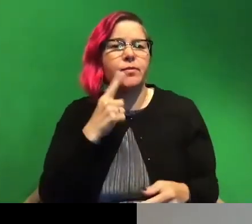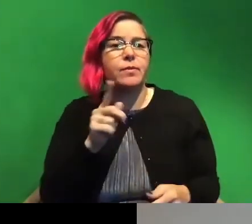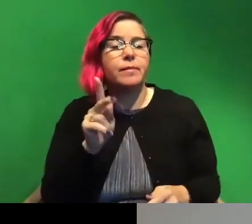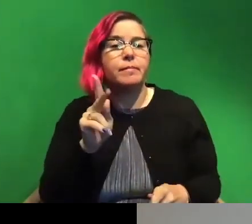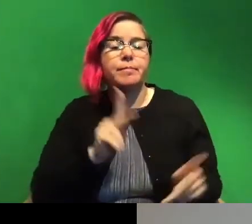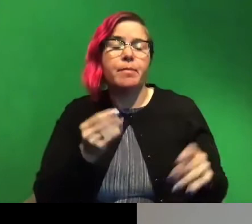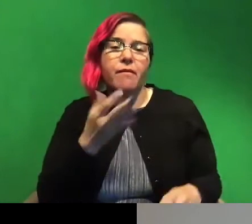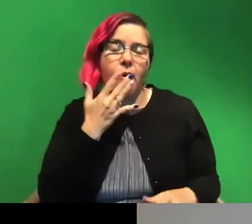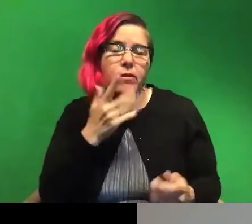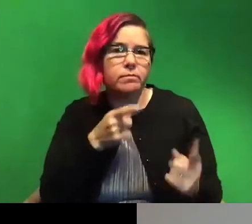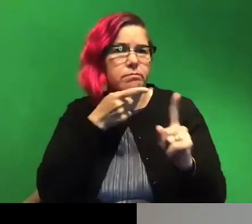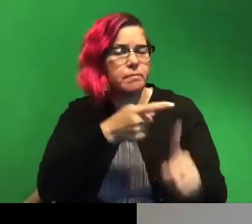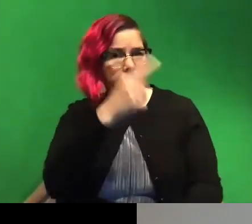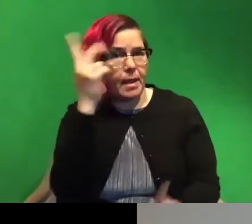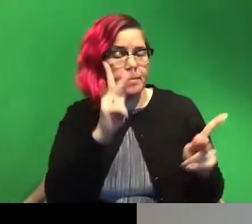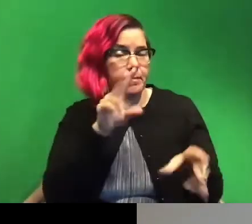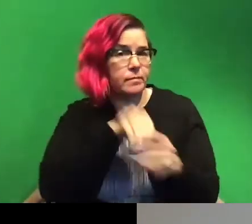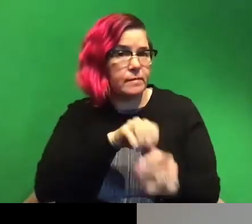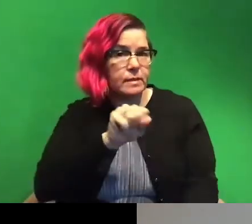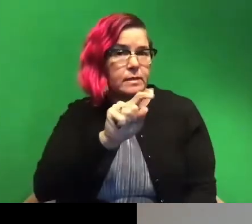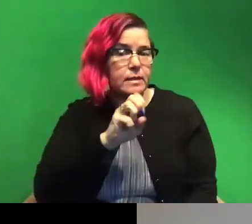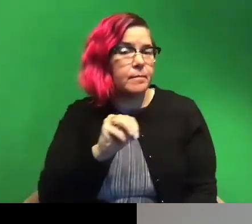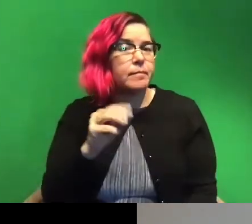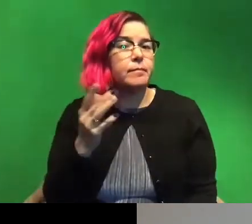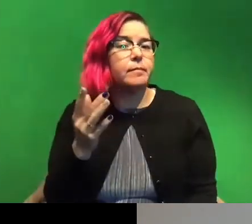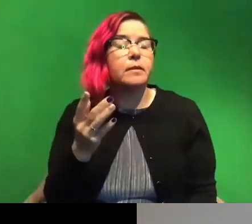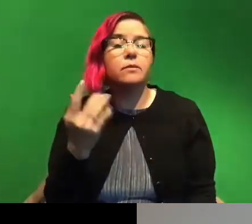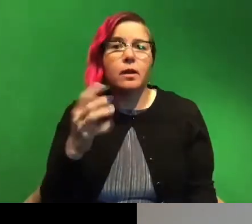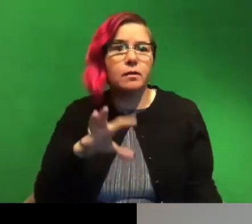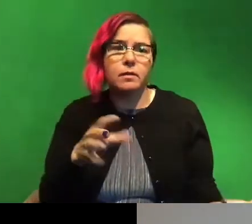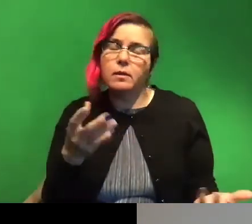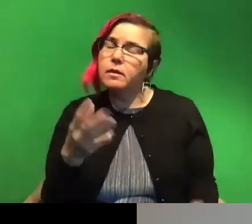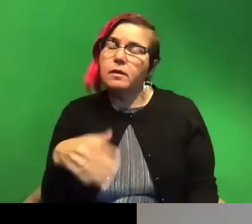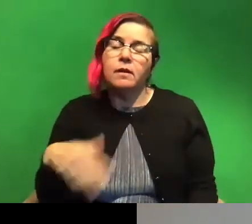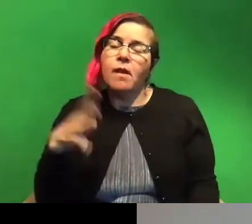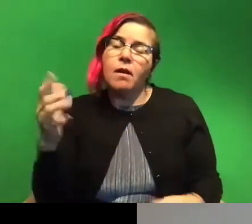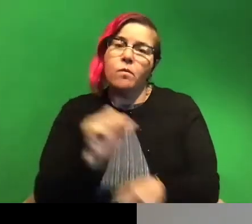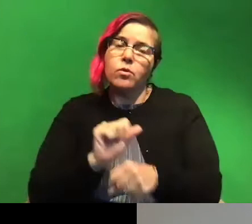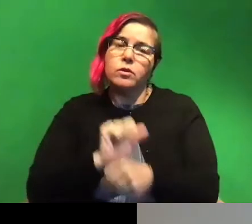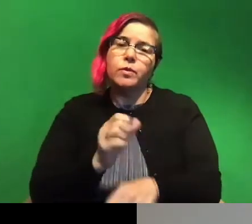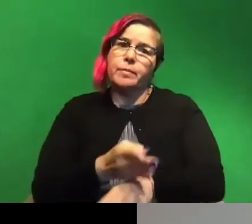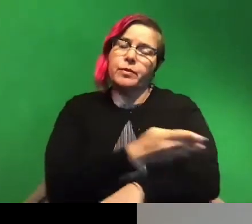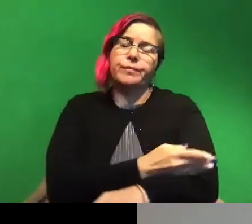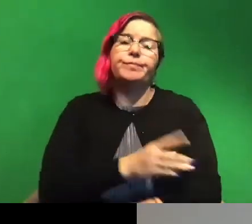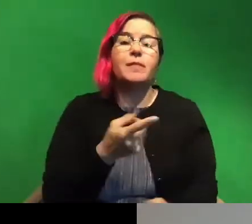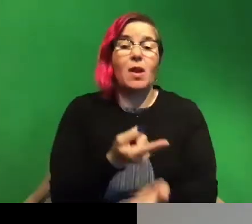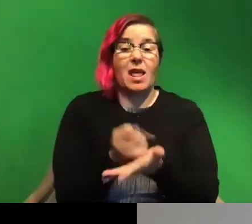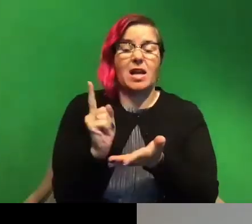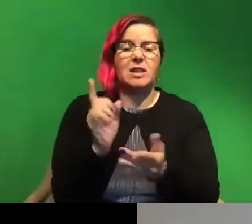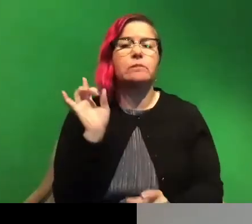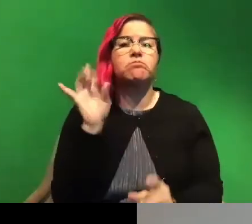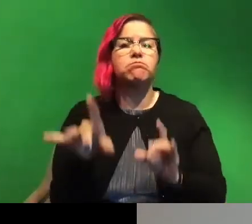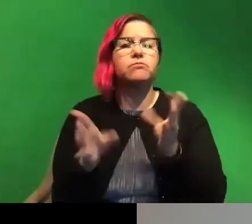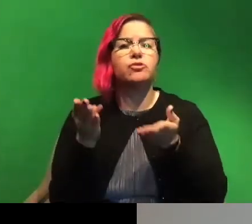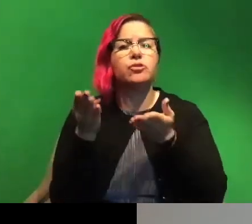color, particularly Black people in STEM, because goodness gracious, we have a lot of work to do. All last week, we gave you some suggestions on